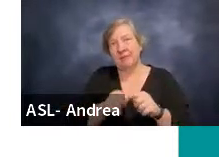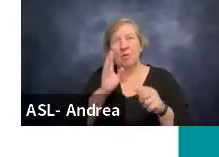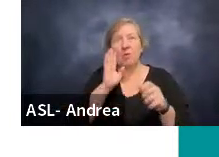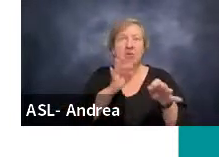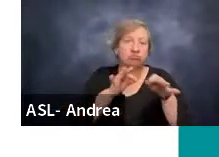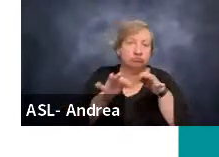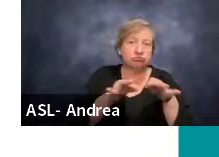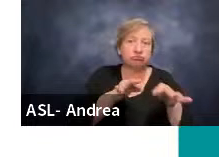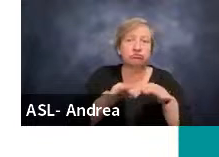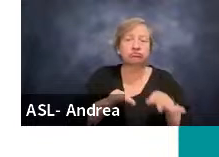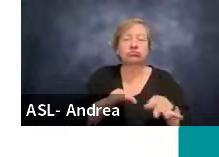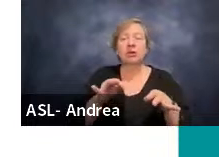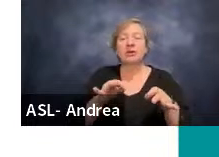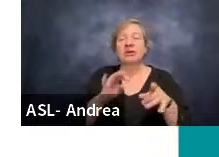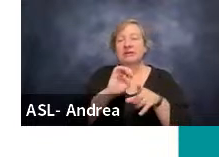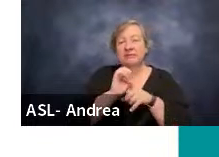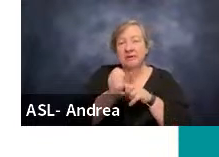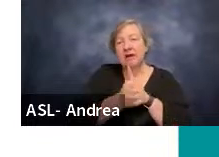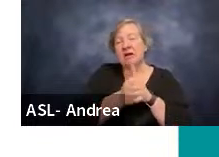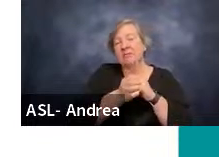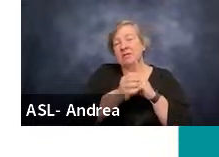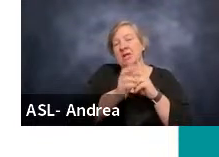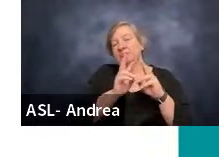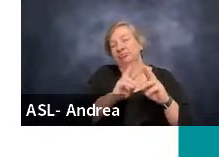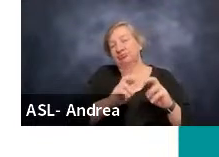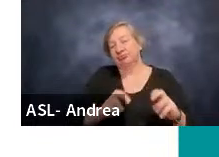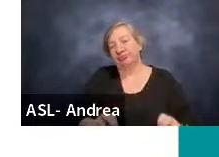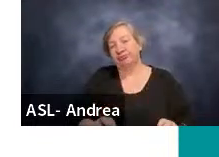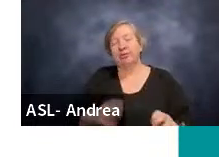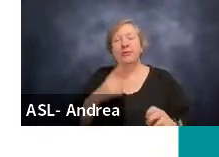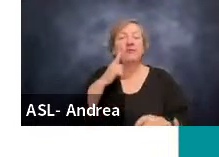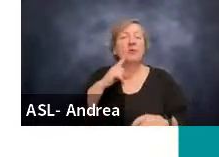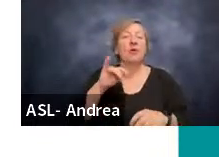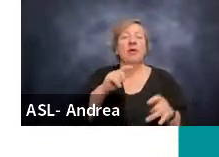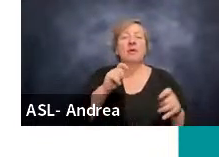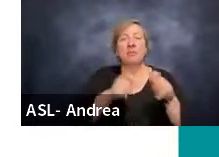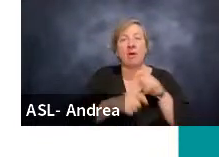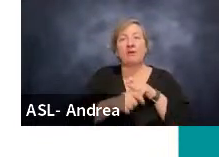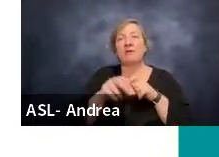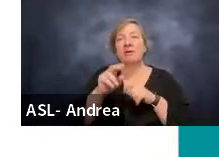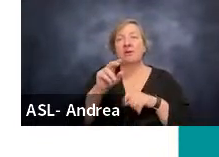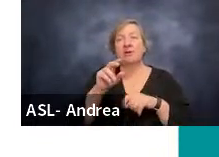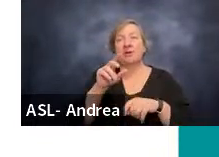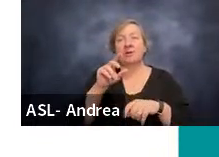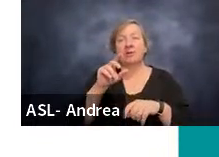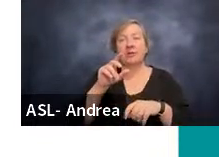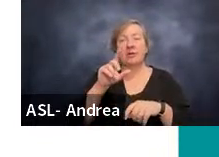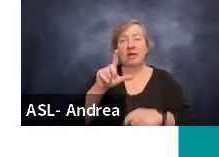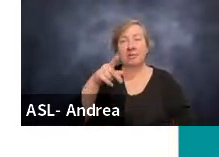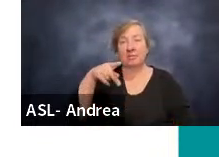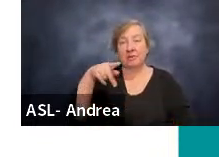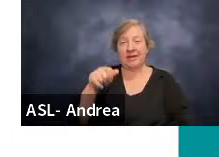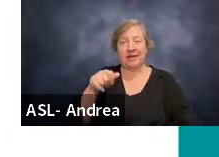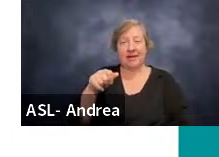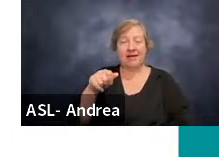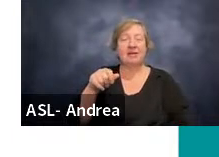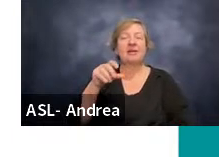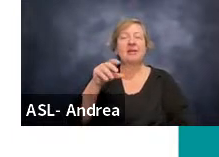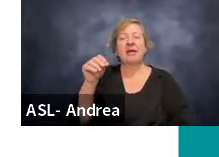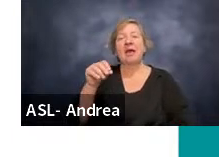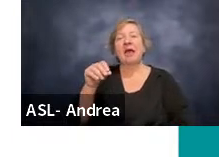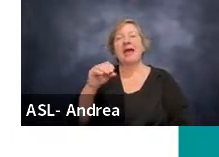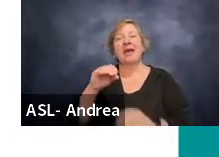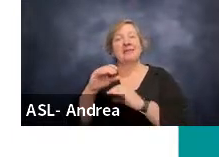through the environmental analysis of the modified LPA and the no-build alternative. So let's start